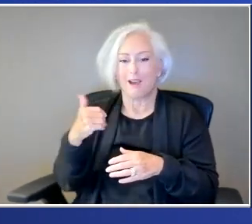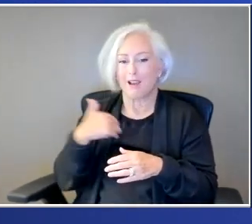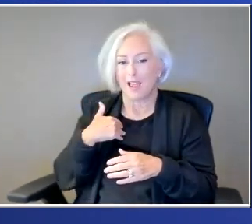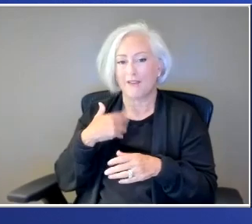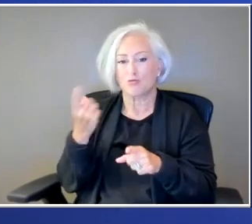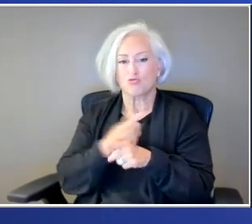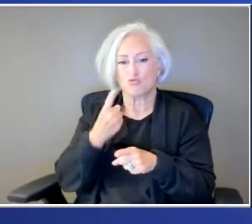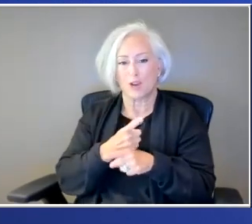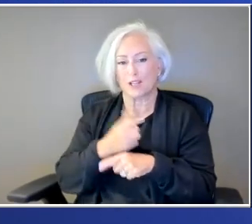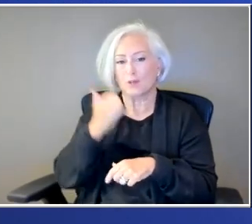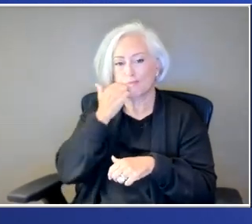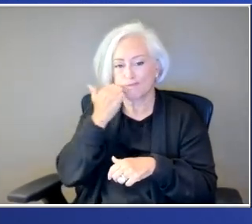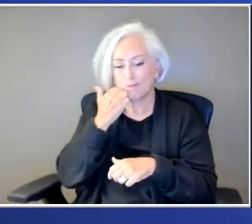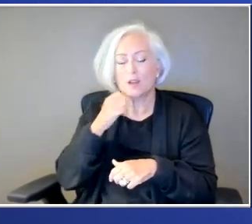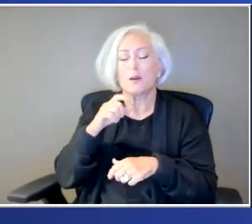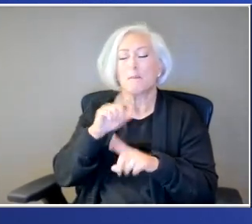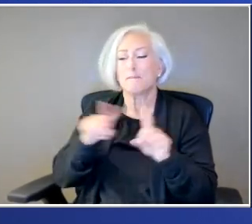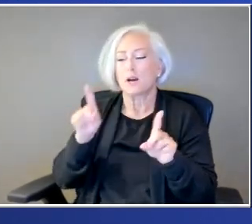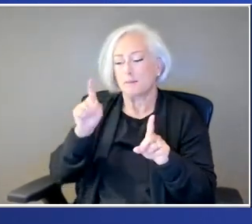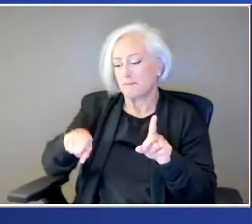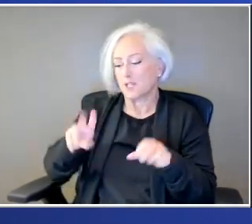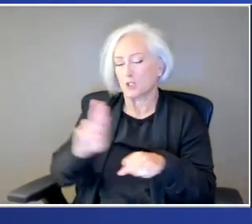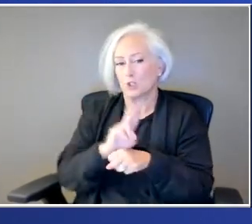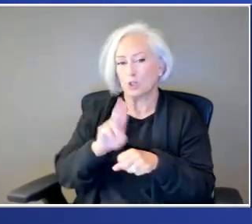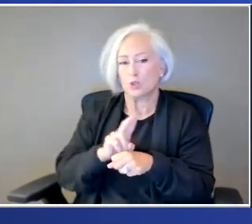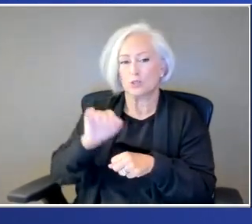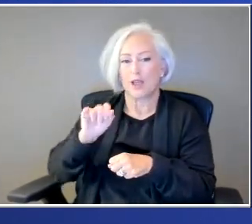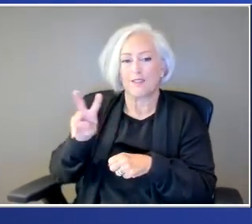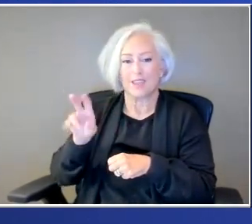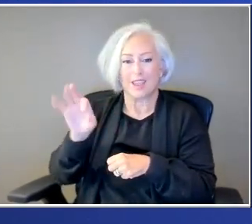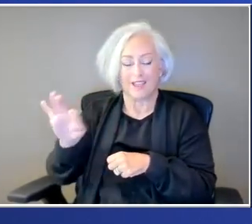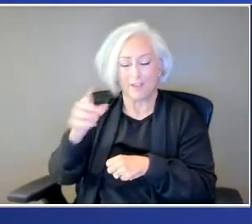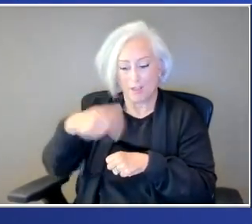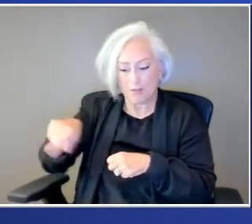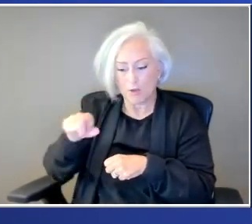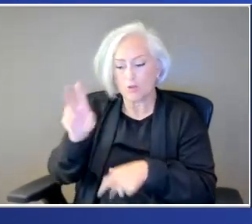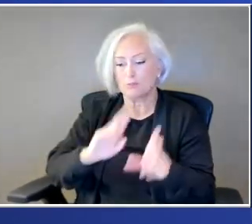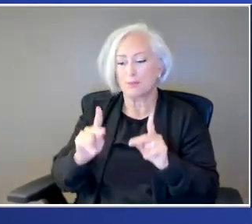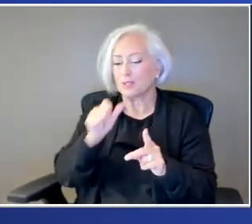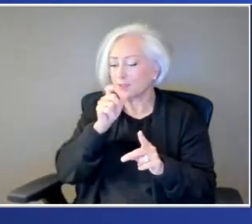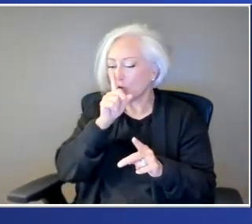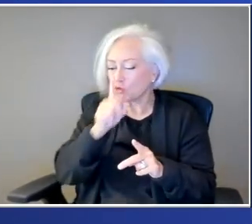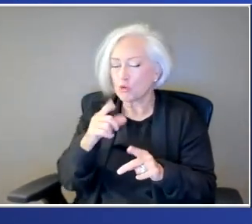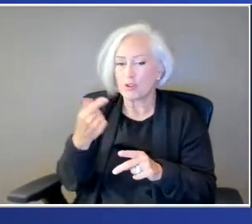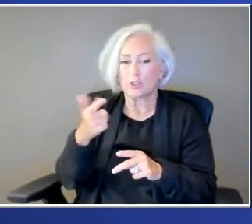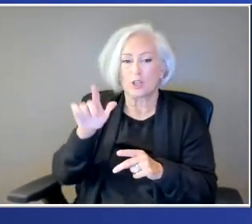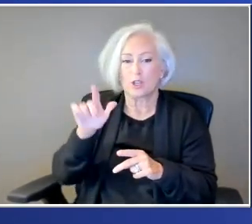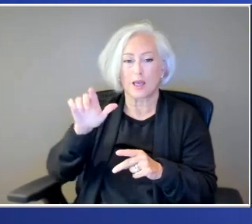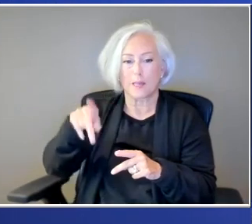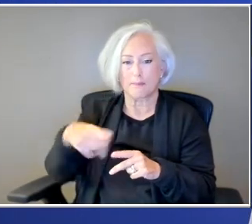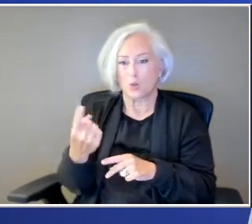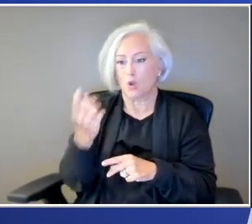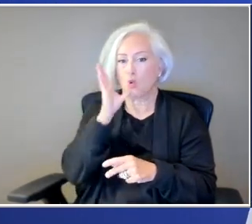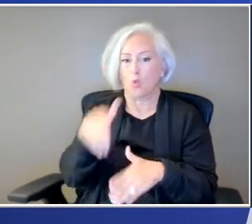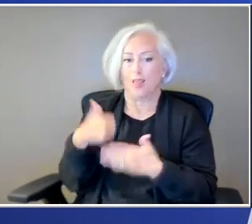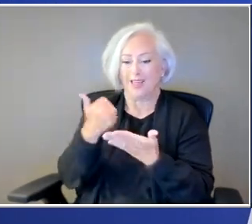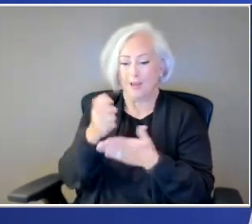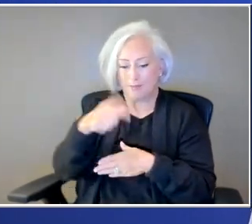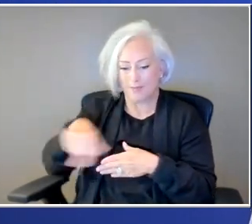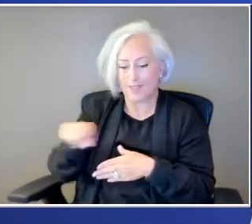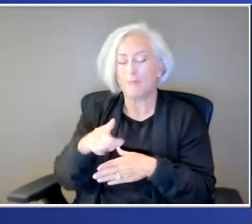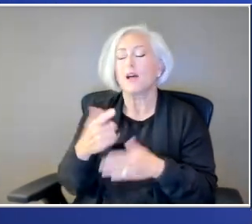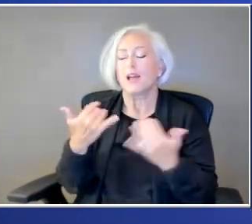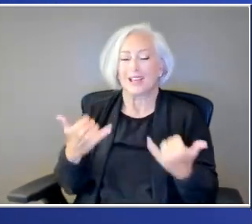with IVF, for example. Those patients who are really not sure if GLP-1 is going to help them, and that's an area of research that is currently